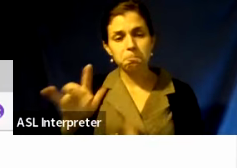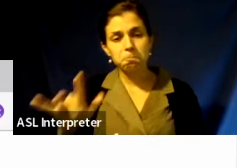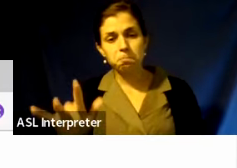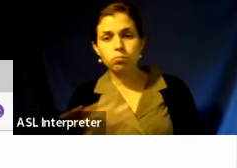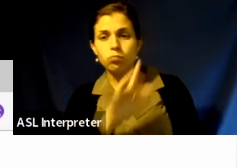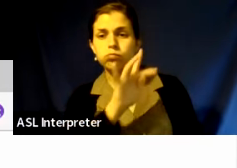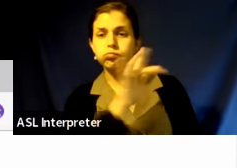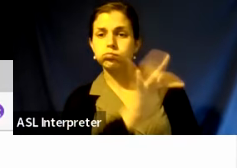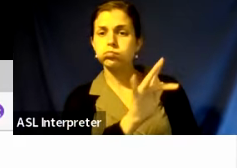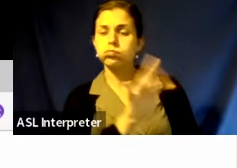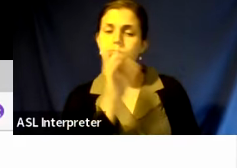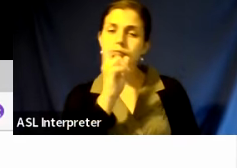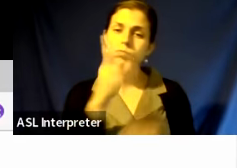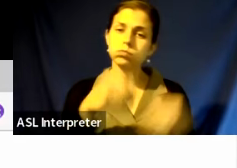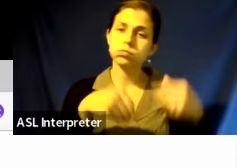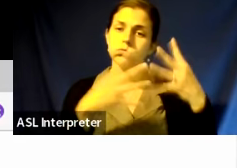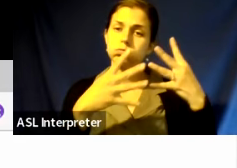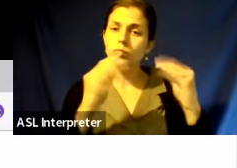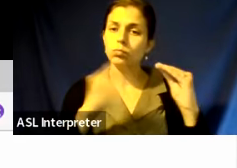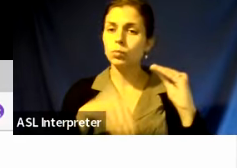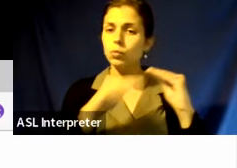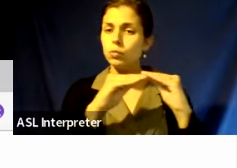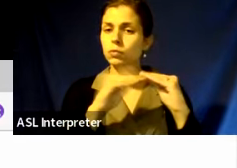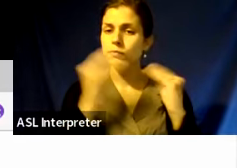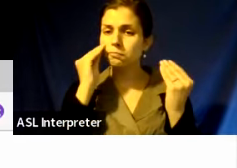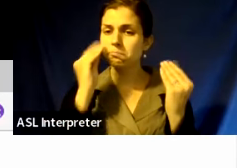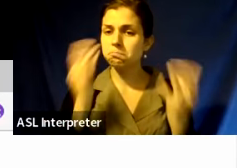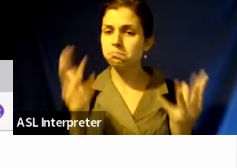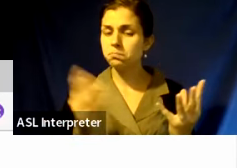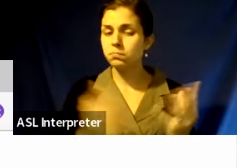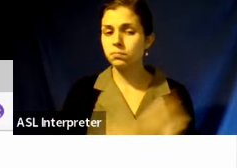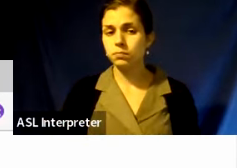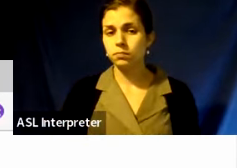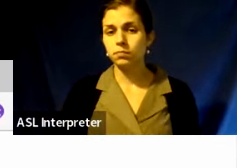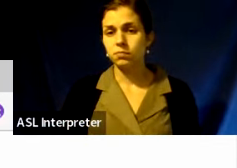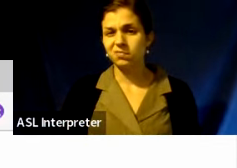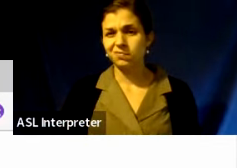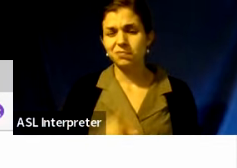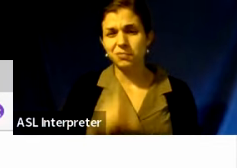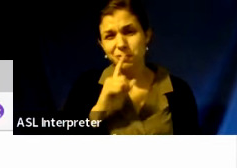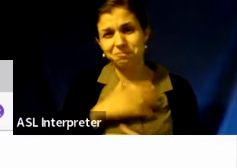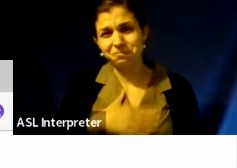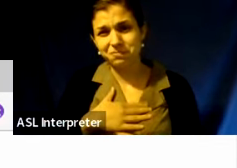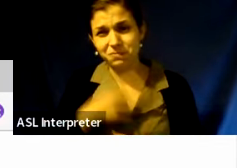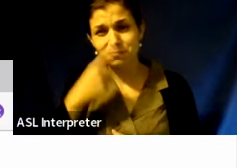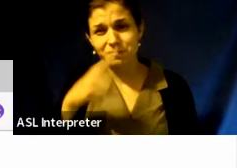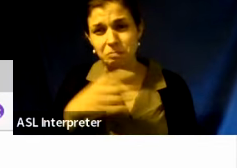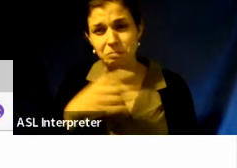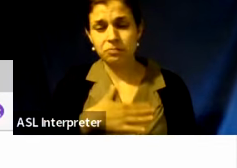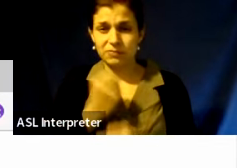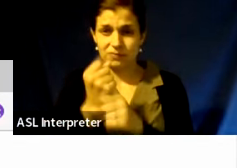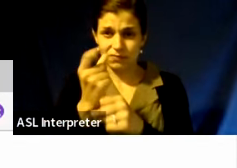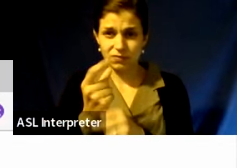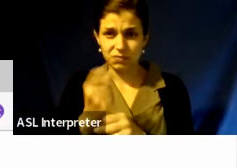that survey. And we would appreciate you going through this on an annual basis and updating your